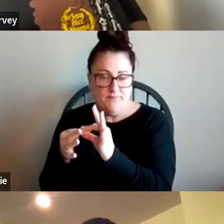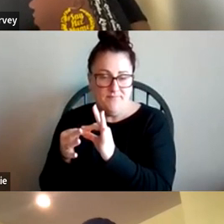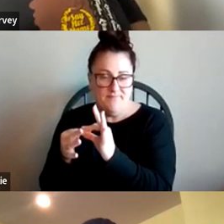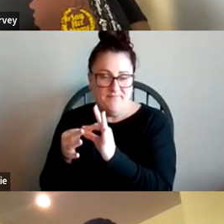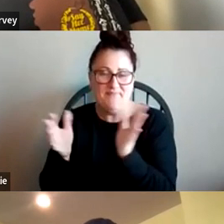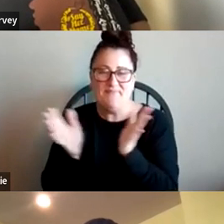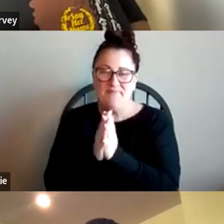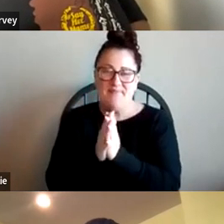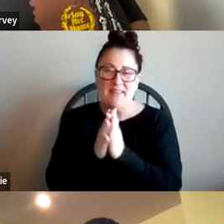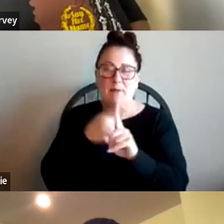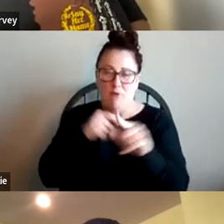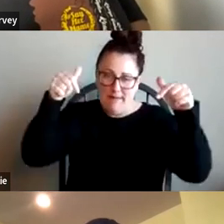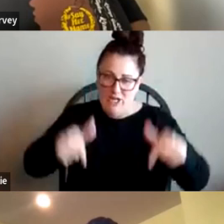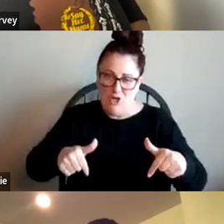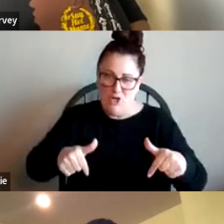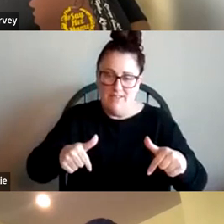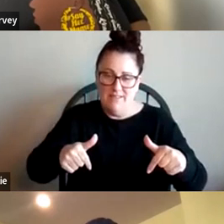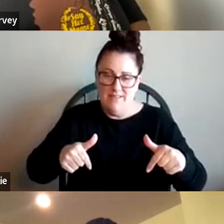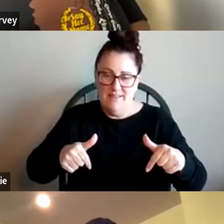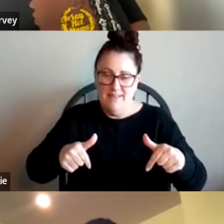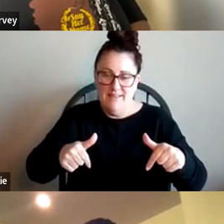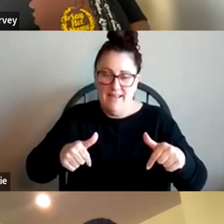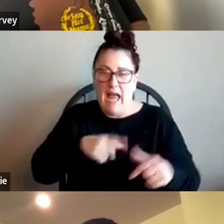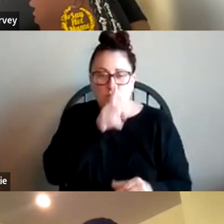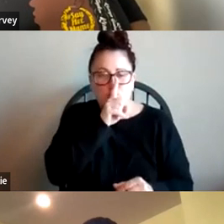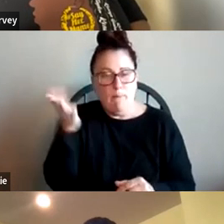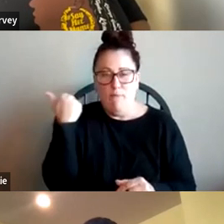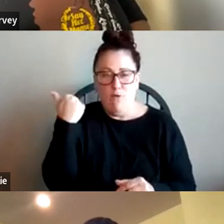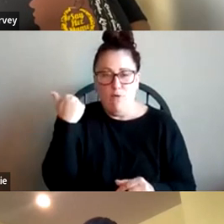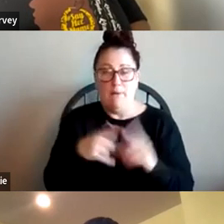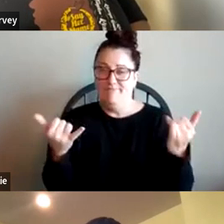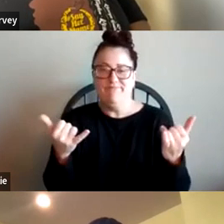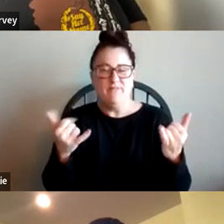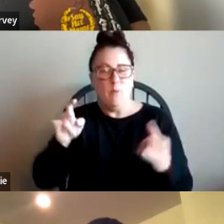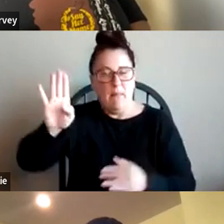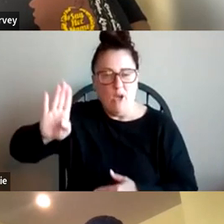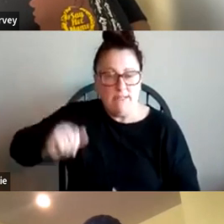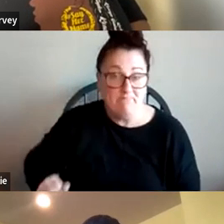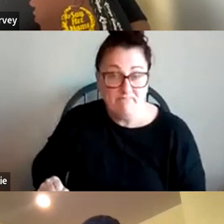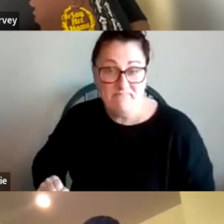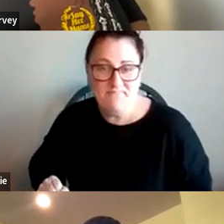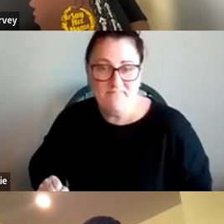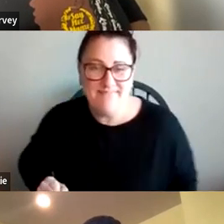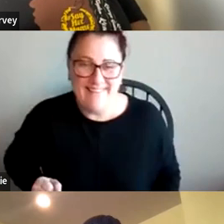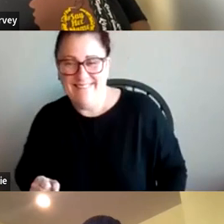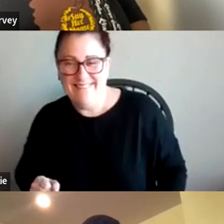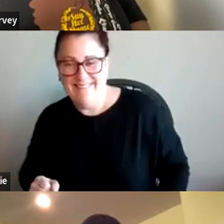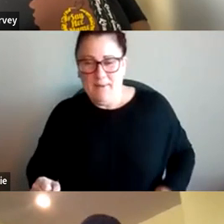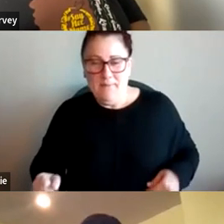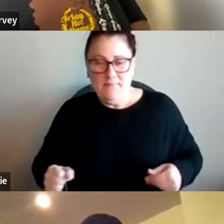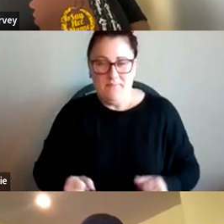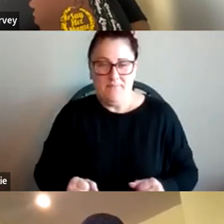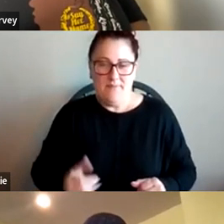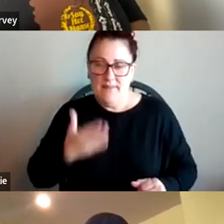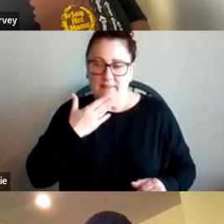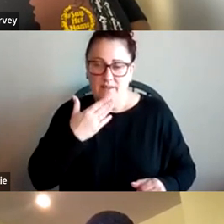they gotta already be from here. And I've never said that on a superintendent search before, but we just gotta get going. Like we don't have time. Thank